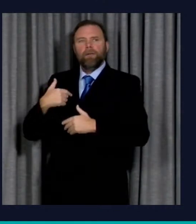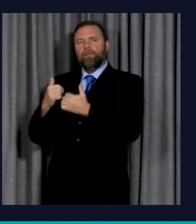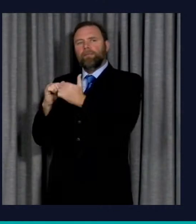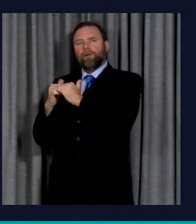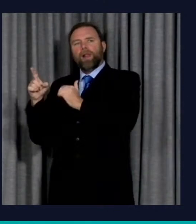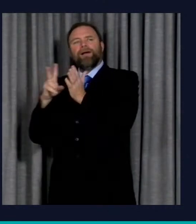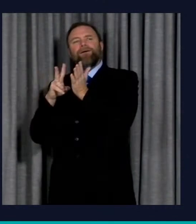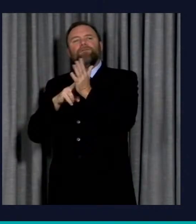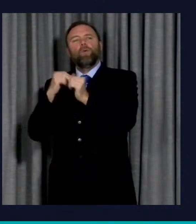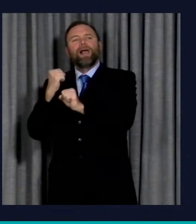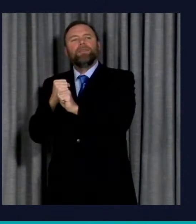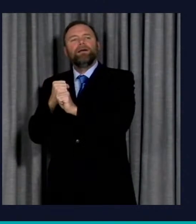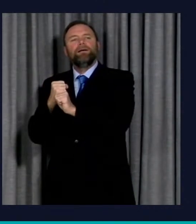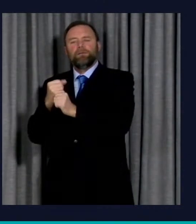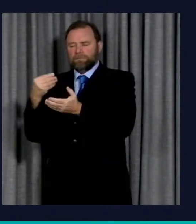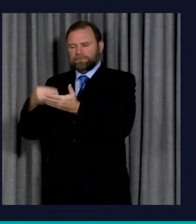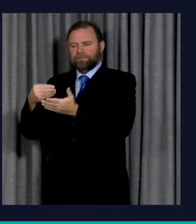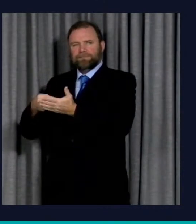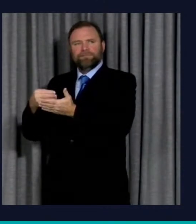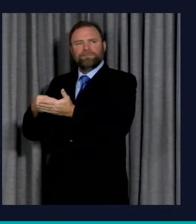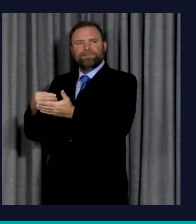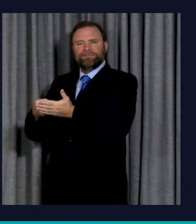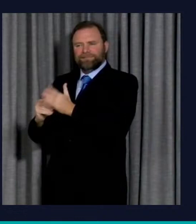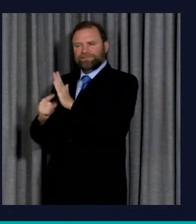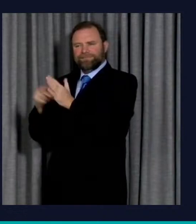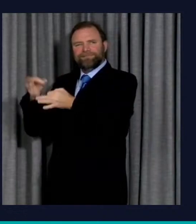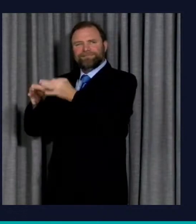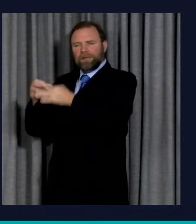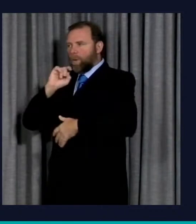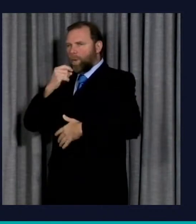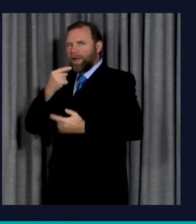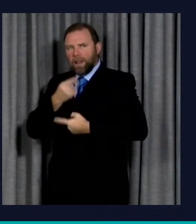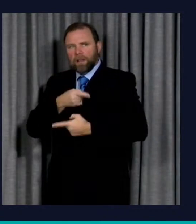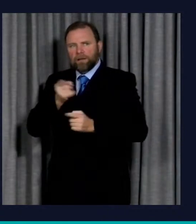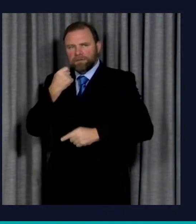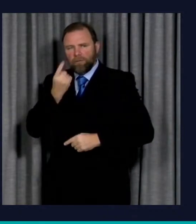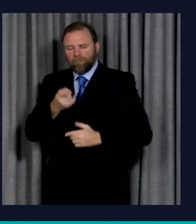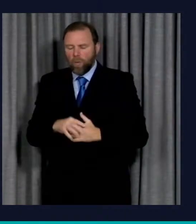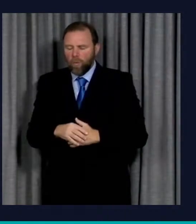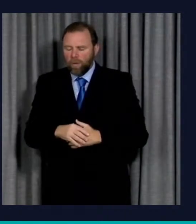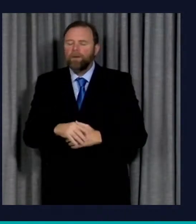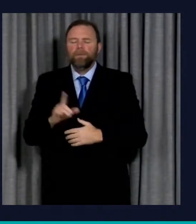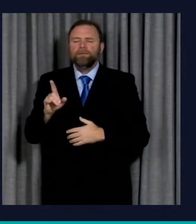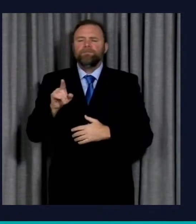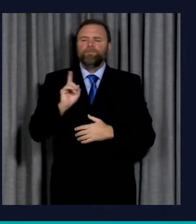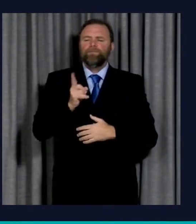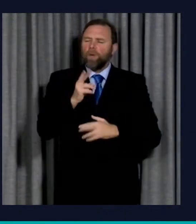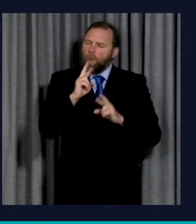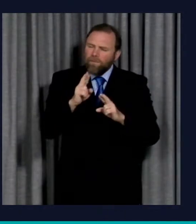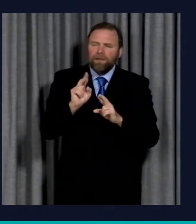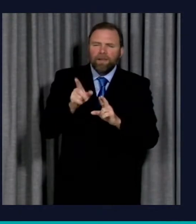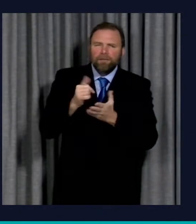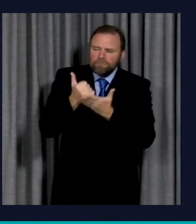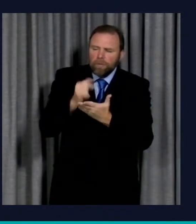Gethin will announce tomorrow into February as well, should that help be needed.